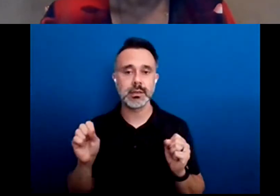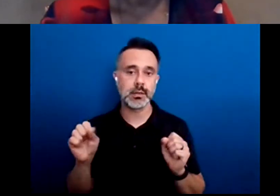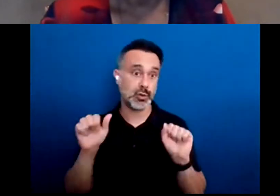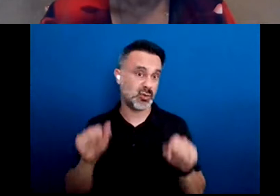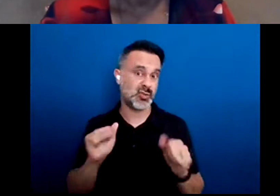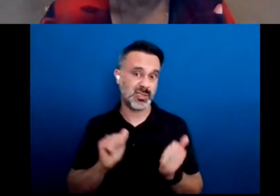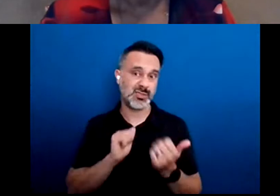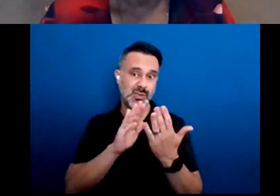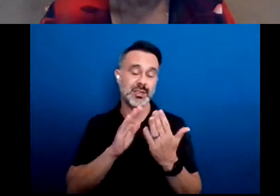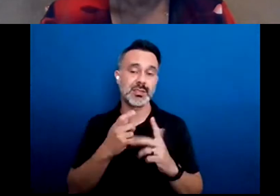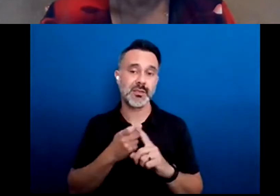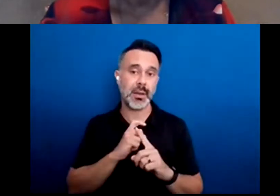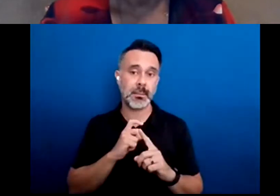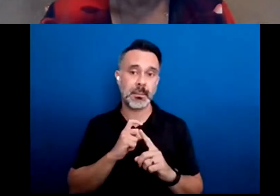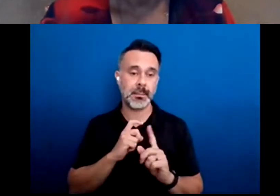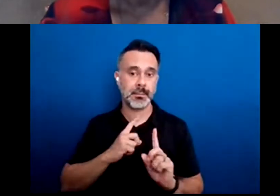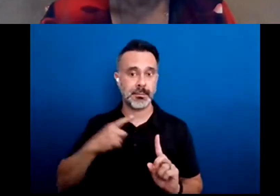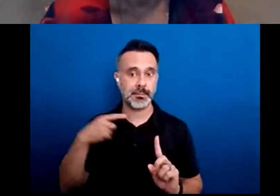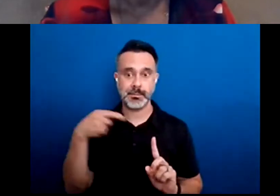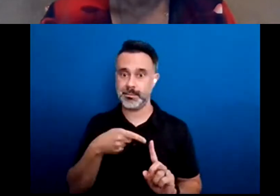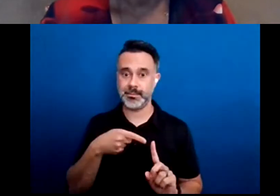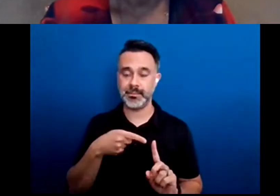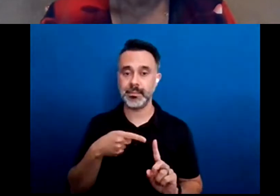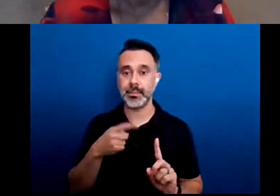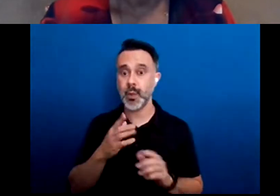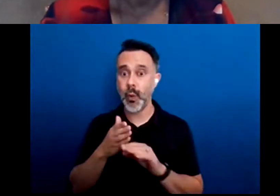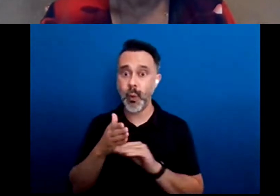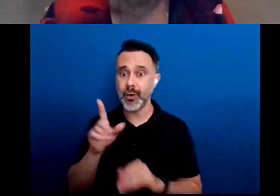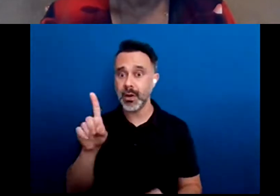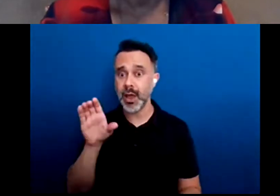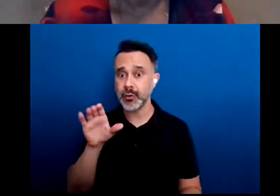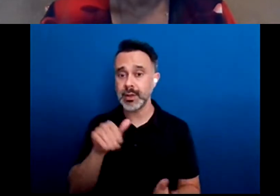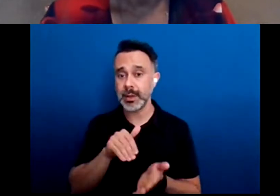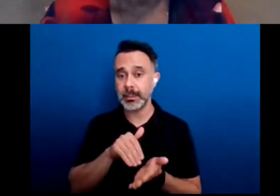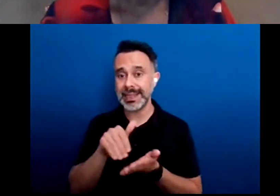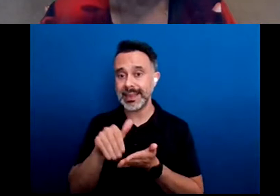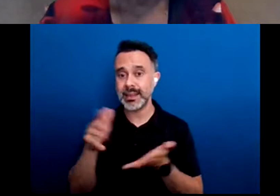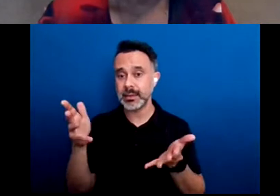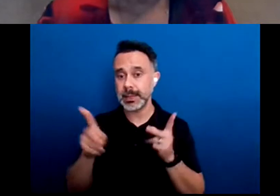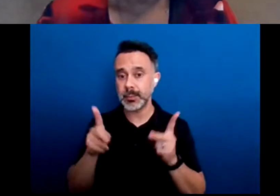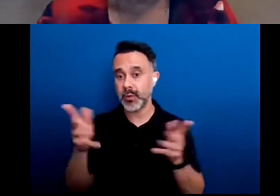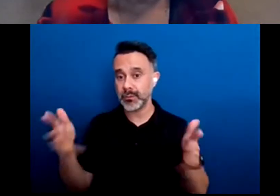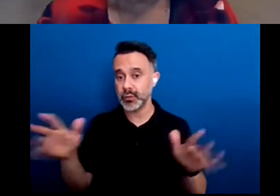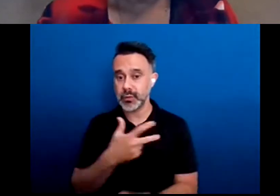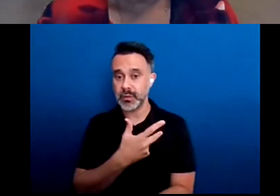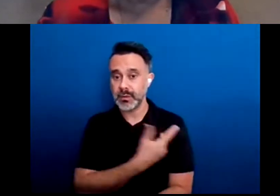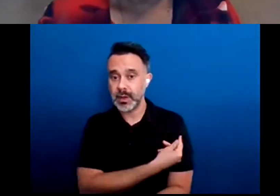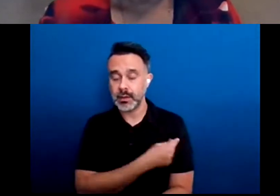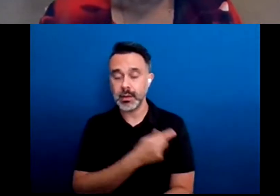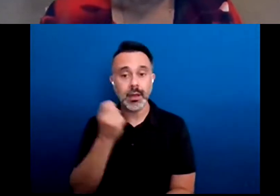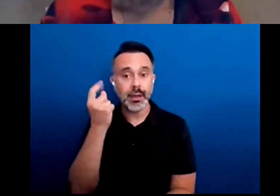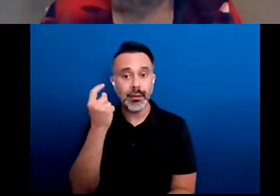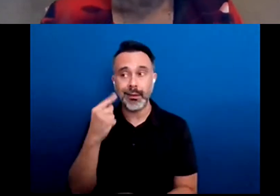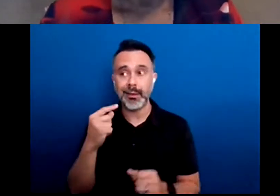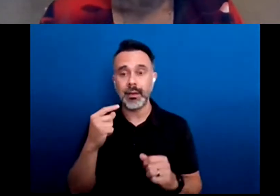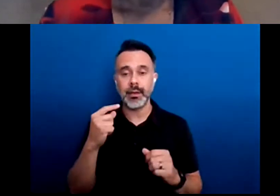by the fact that over 100 million people have been vaccinated, and we're not really seeing any